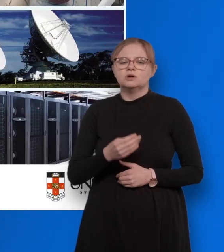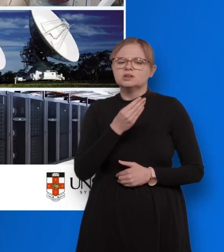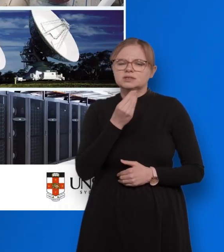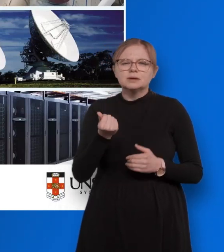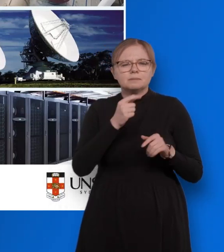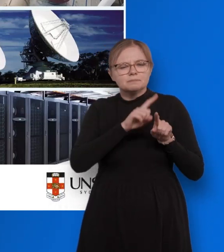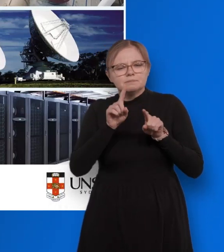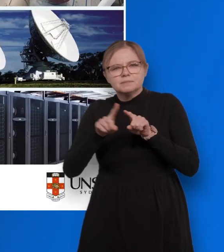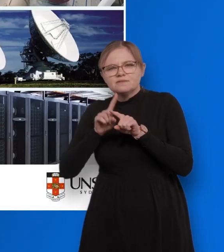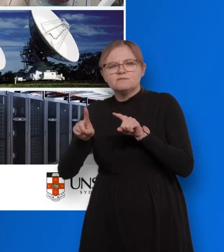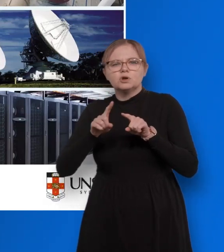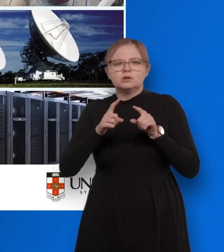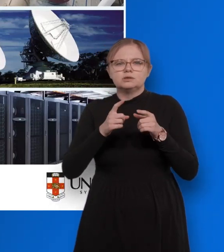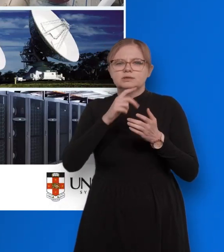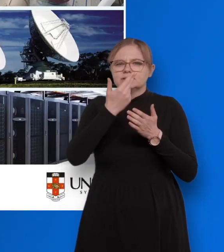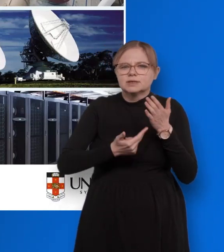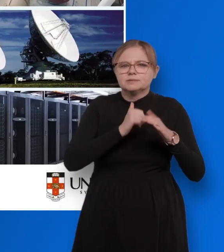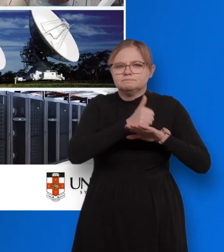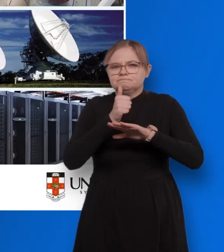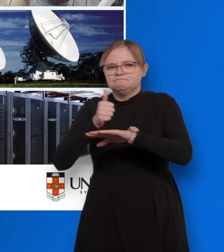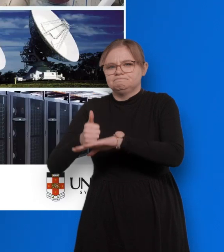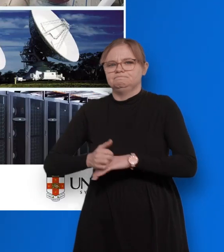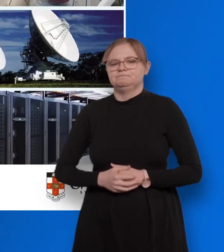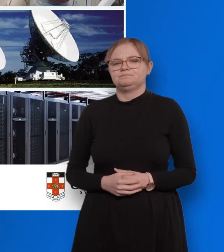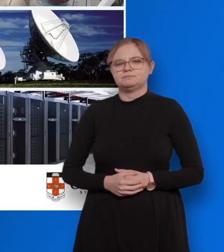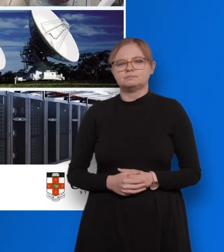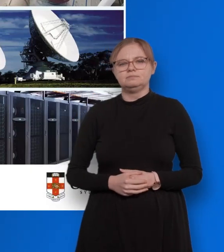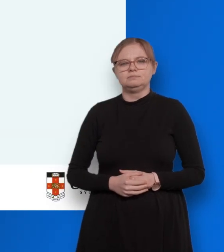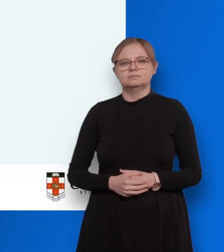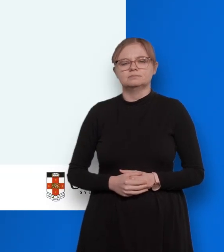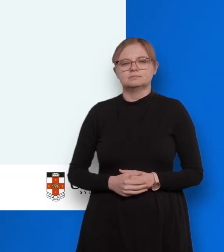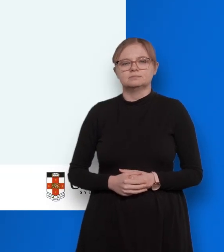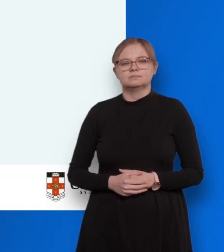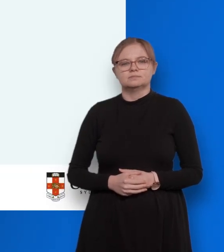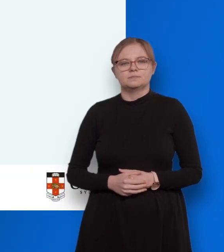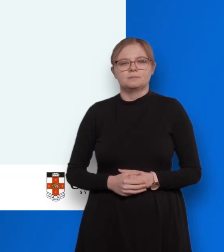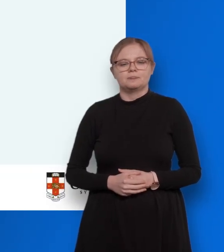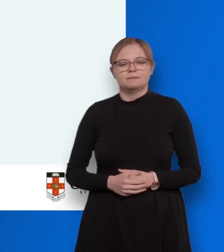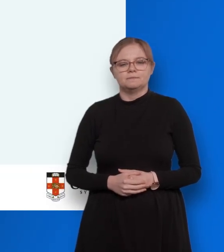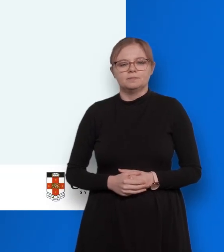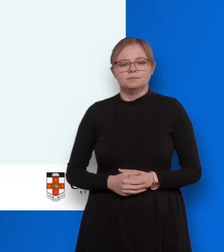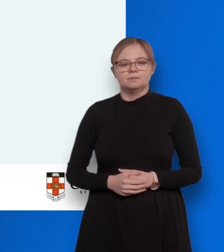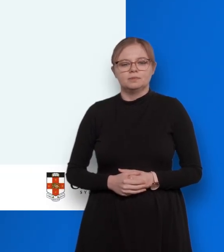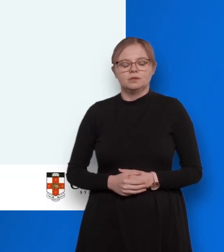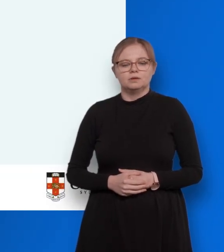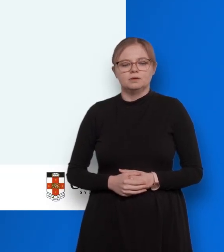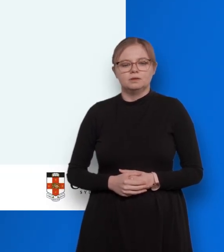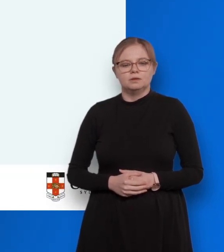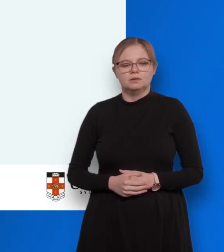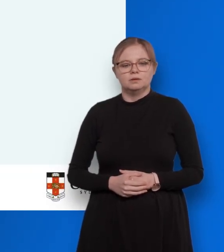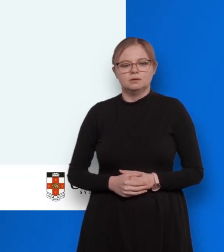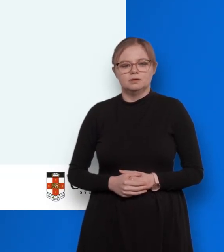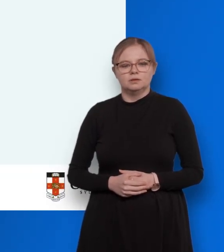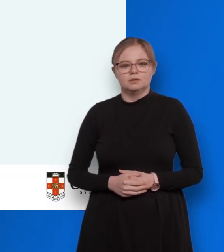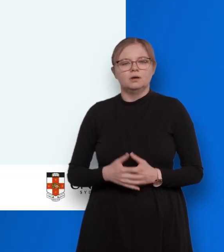study design setting this up. Next slide, please. So we got access, a